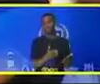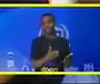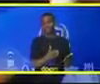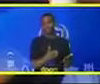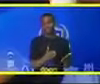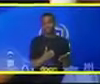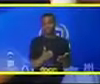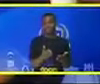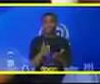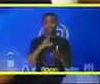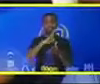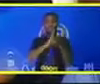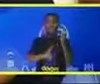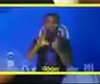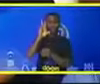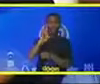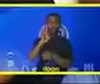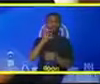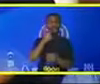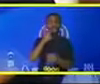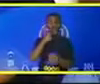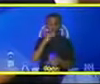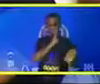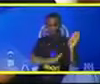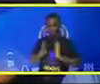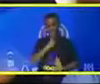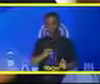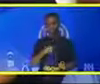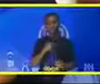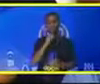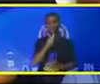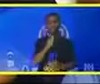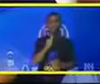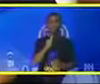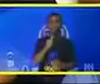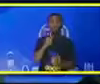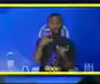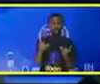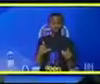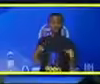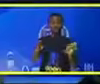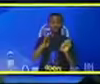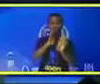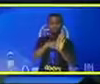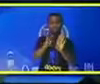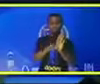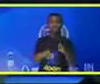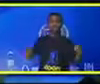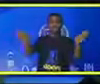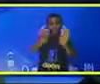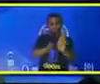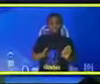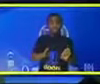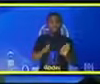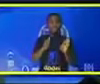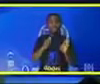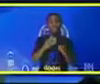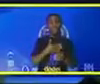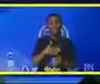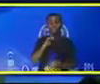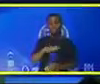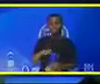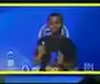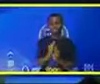says, trouble me not. Why? The door is now shut and my children are with me in